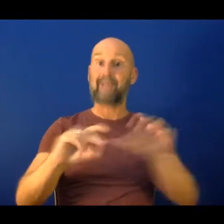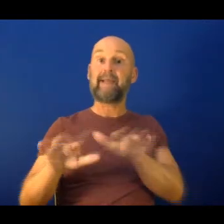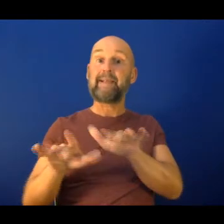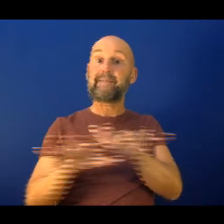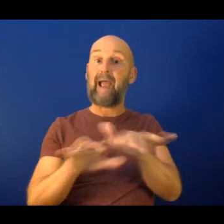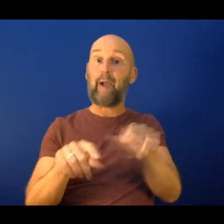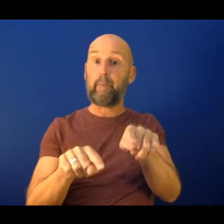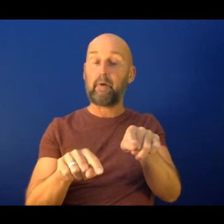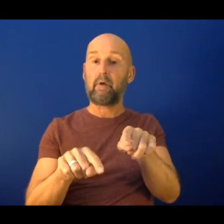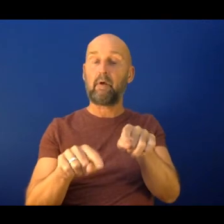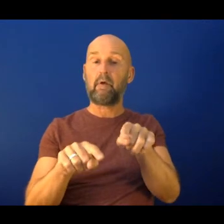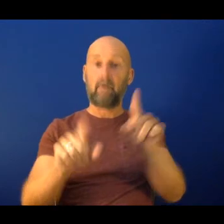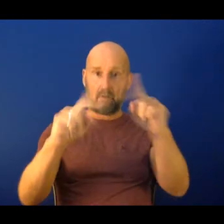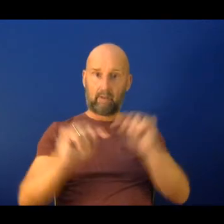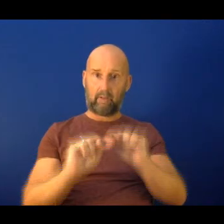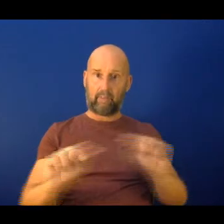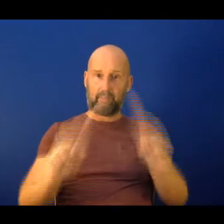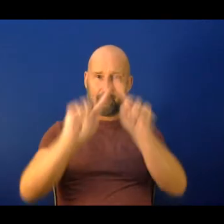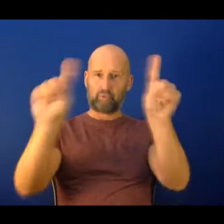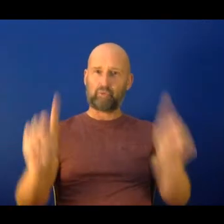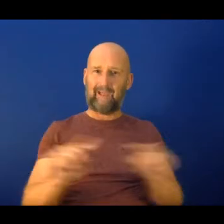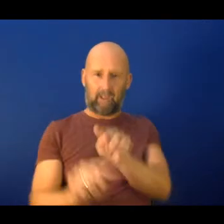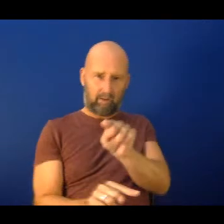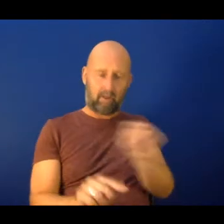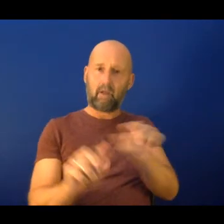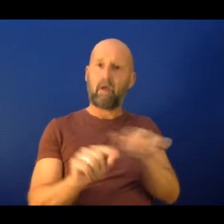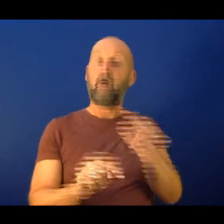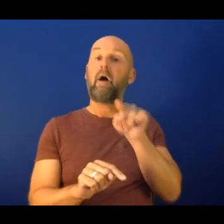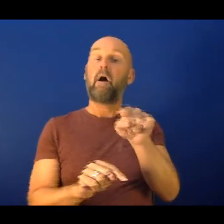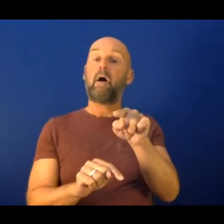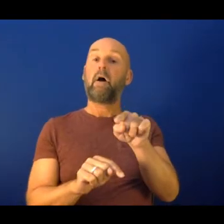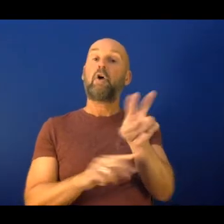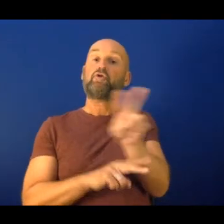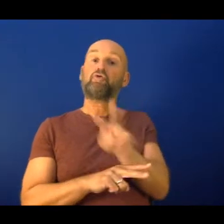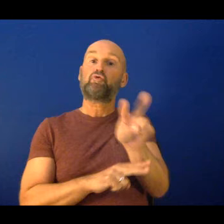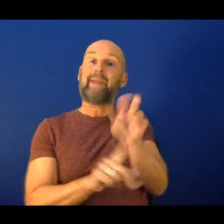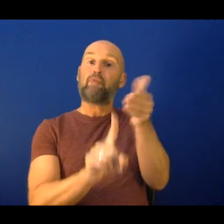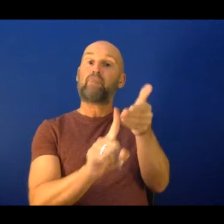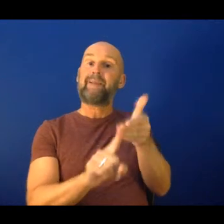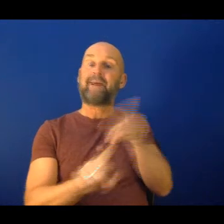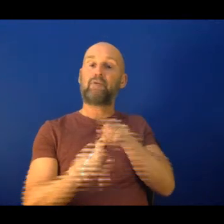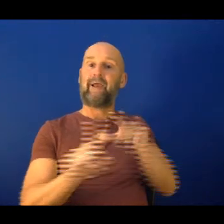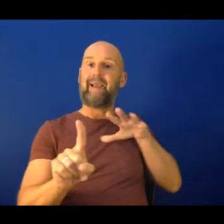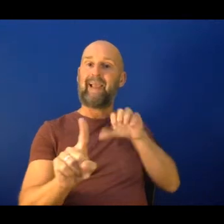chat section of the screen, that my screen reader is always trying to